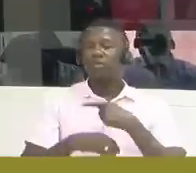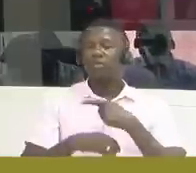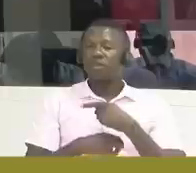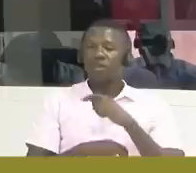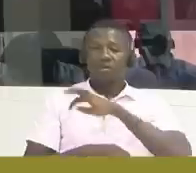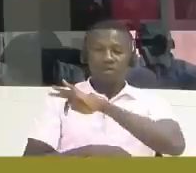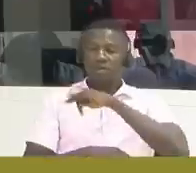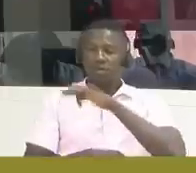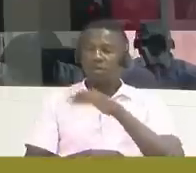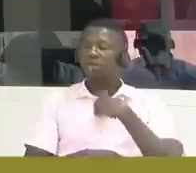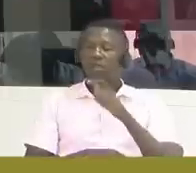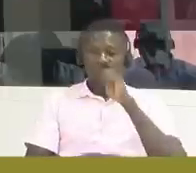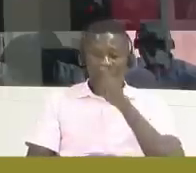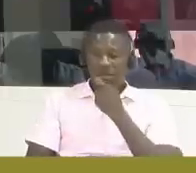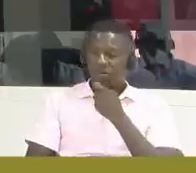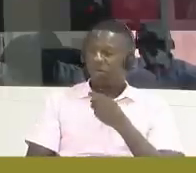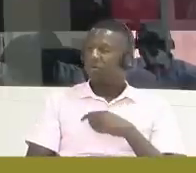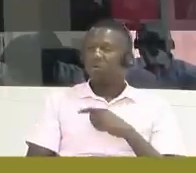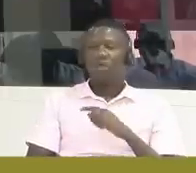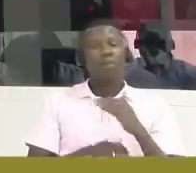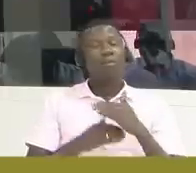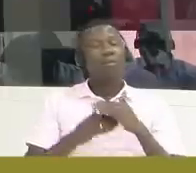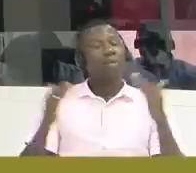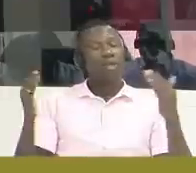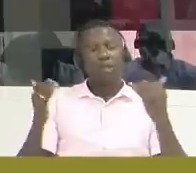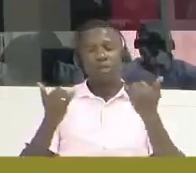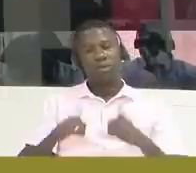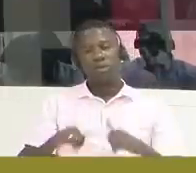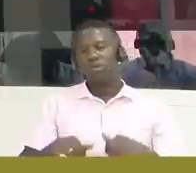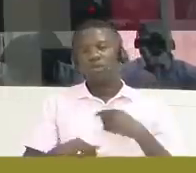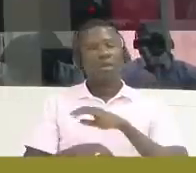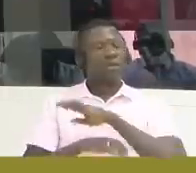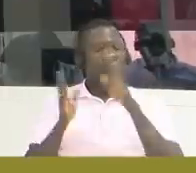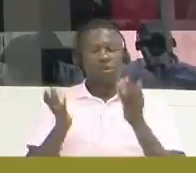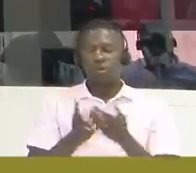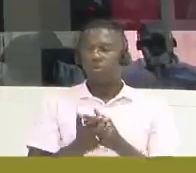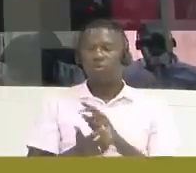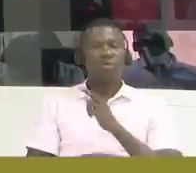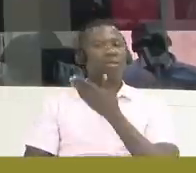for everybody. Yeah, it was not easy for them.